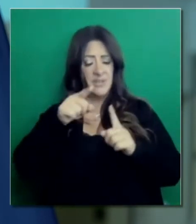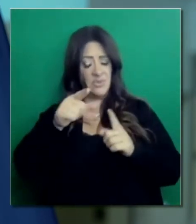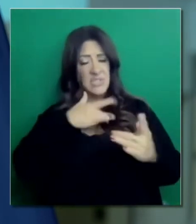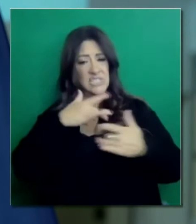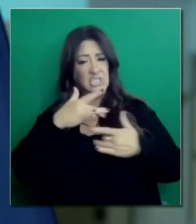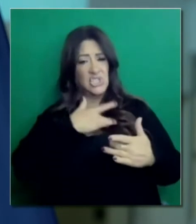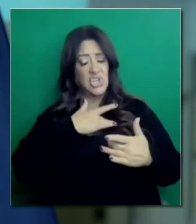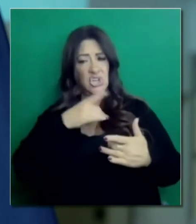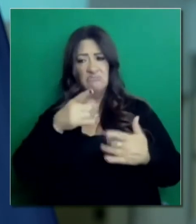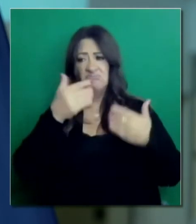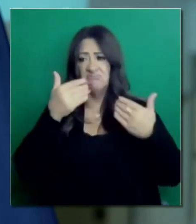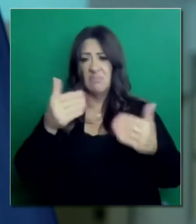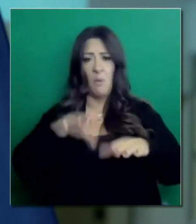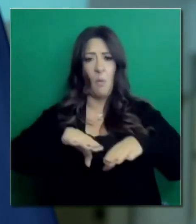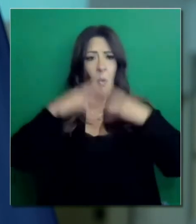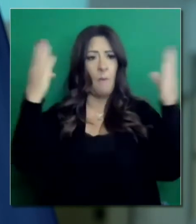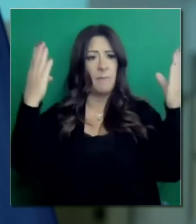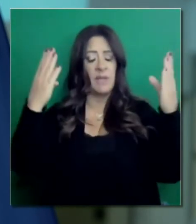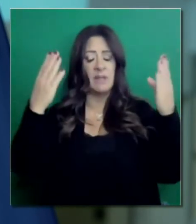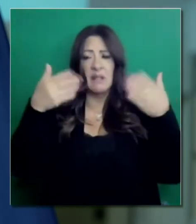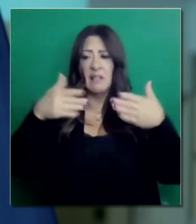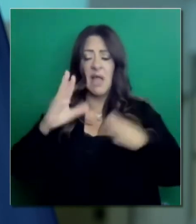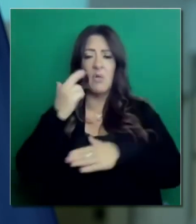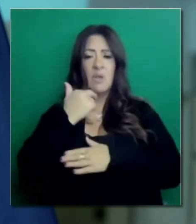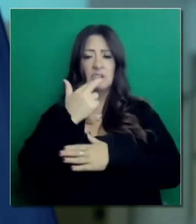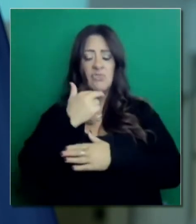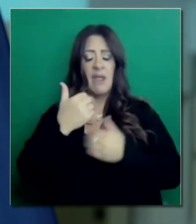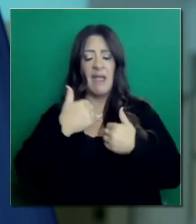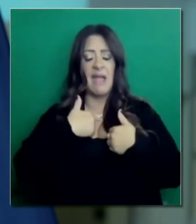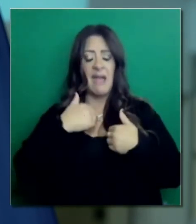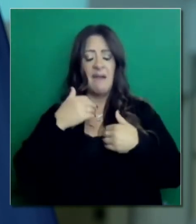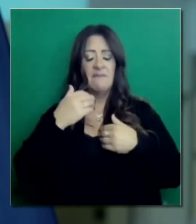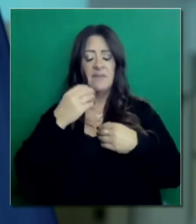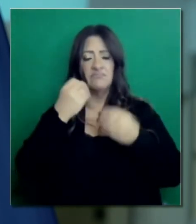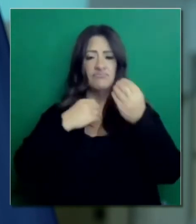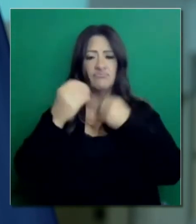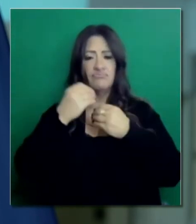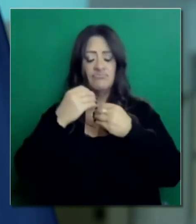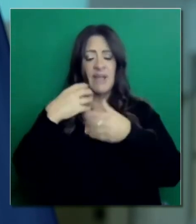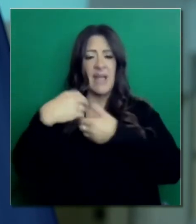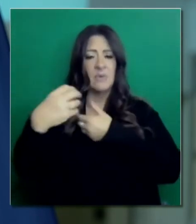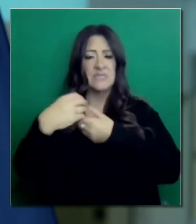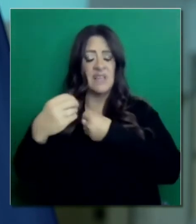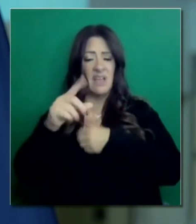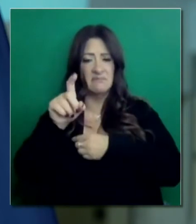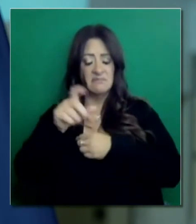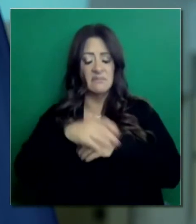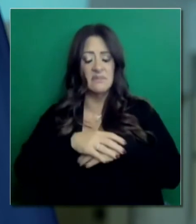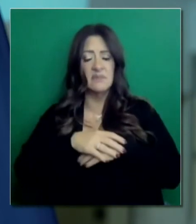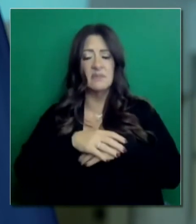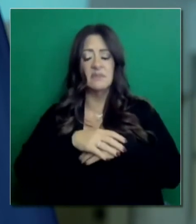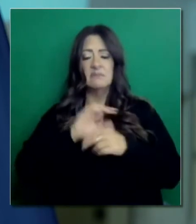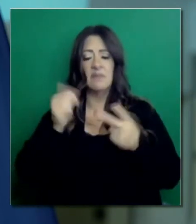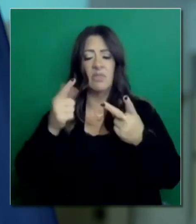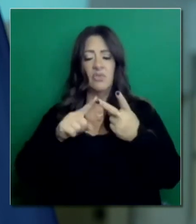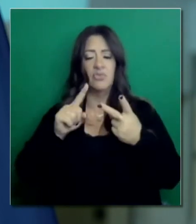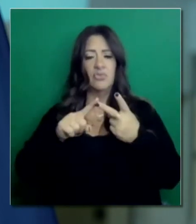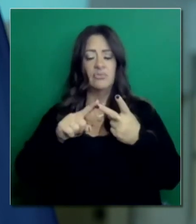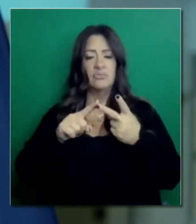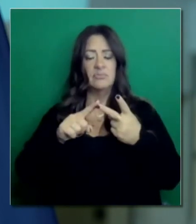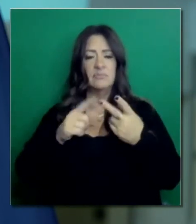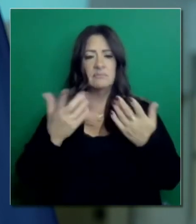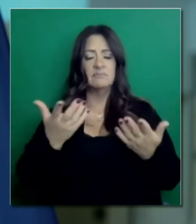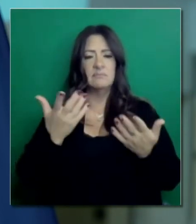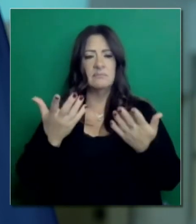having outdoor dining? So that's one part of it. Now, the devil's advocate side is the other part of it about dining outside. Some people